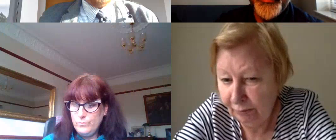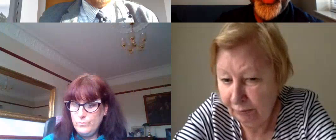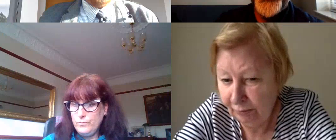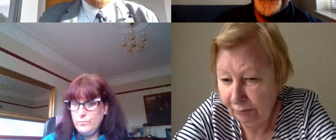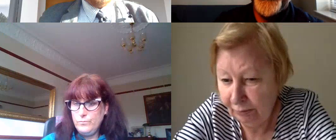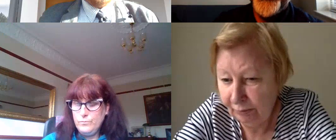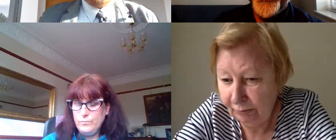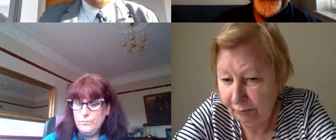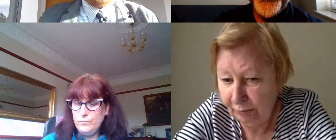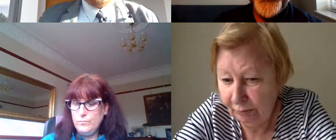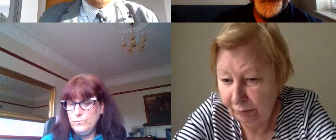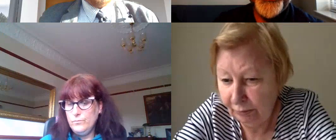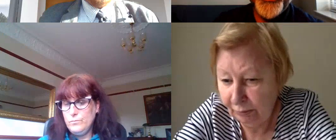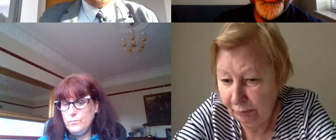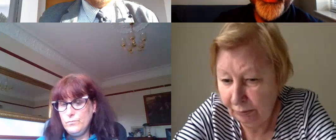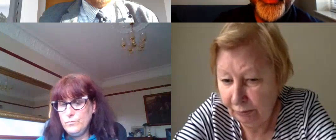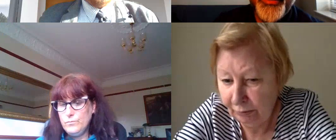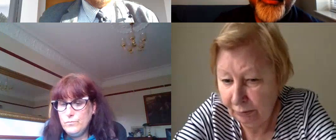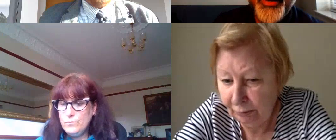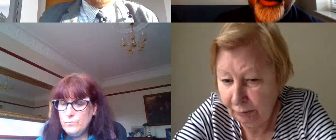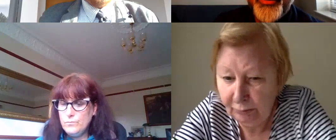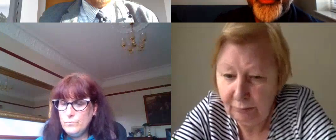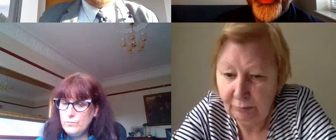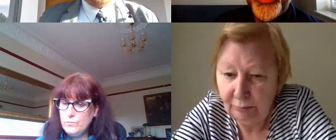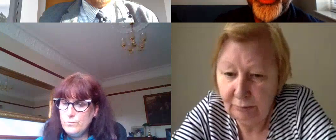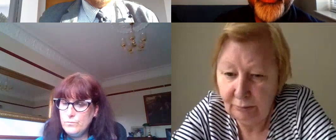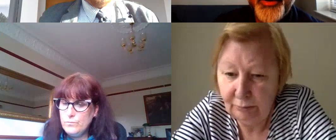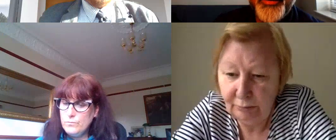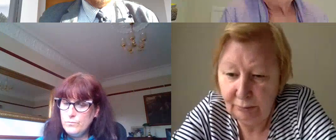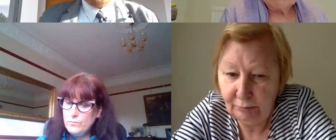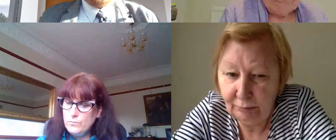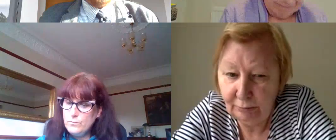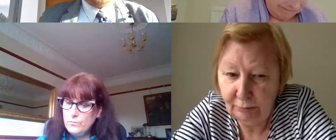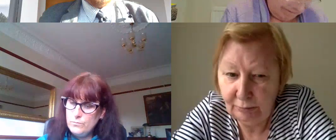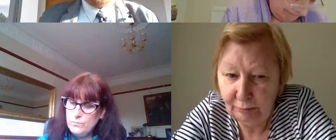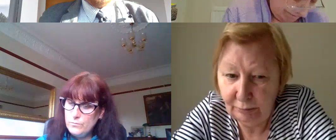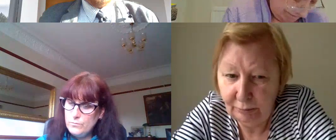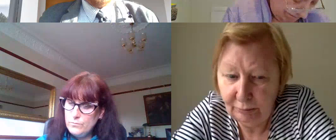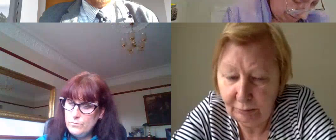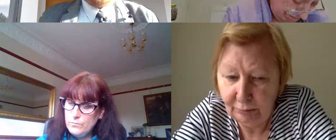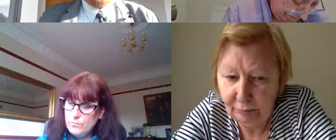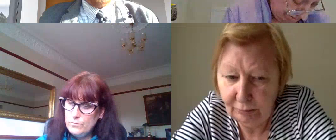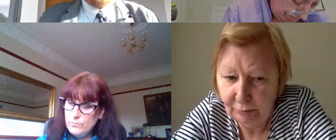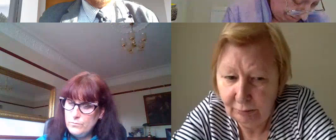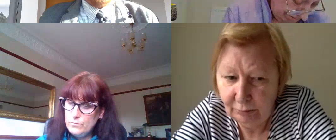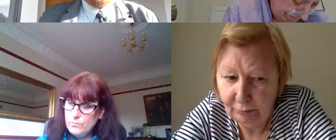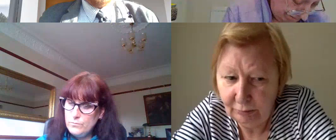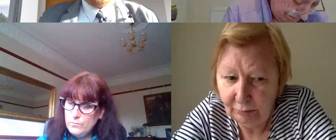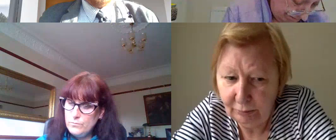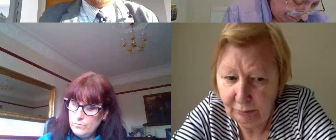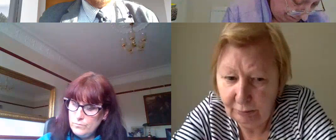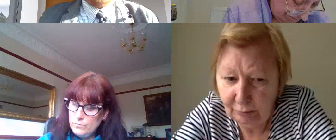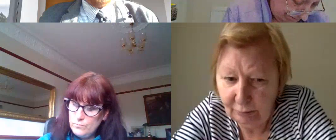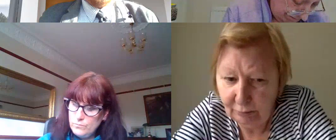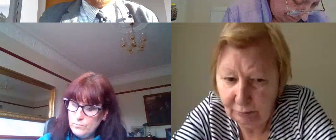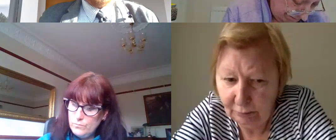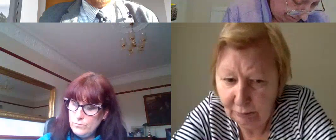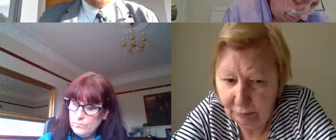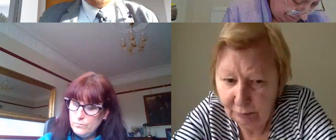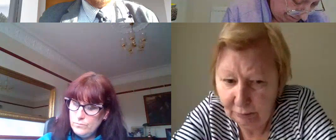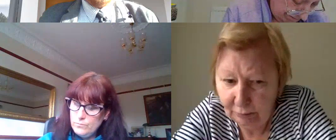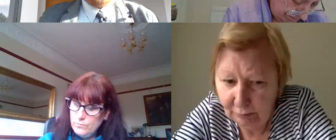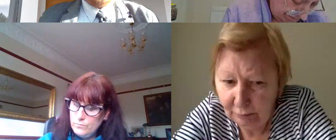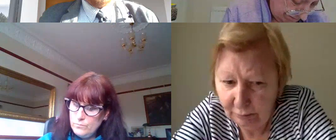Dr. Salamati, can I bring you back in? Thank you. Just one last question. Can we submit the Word